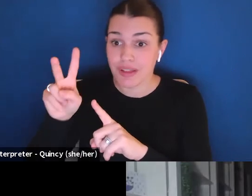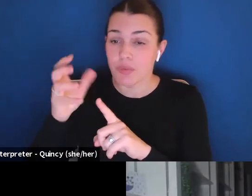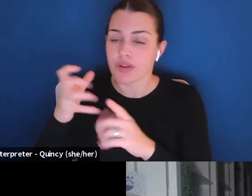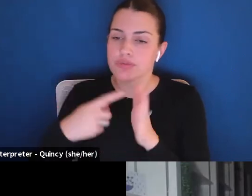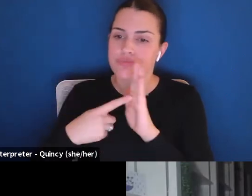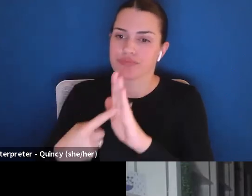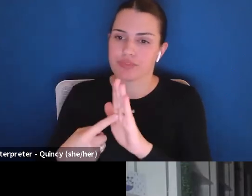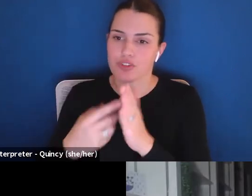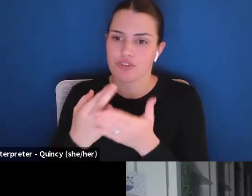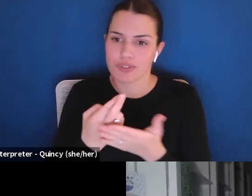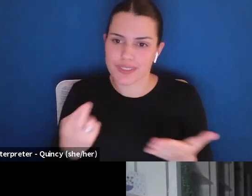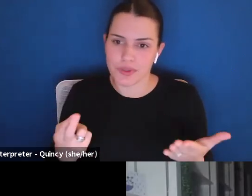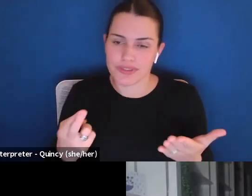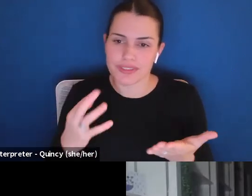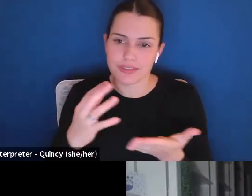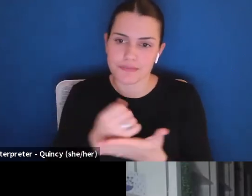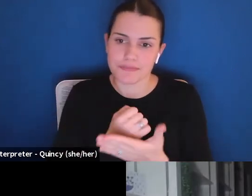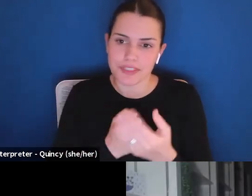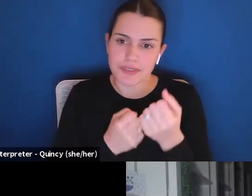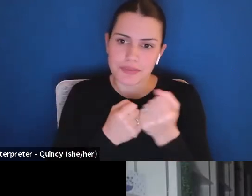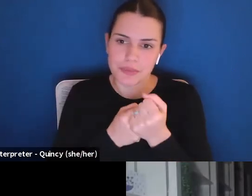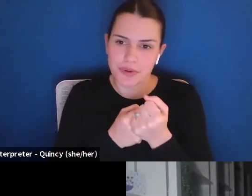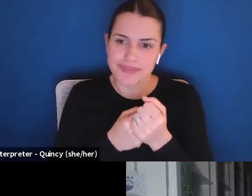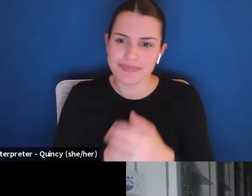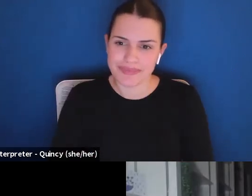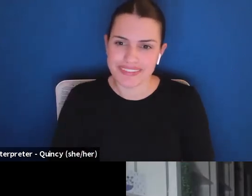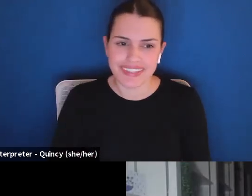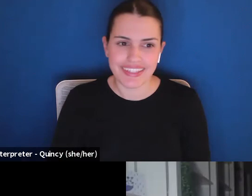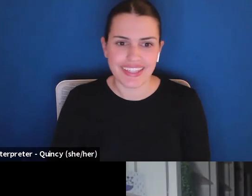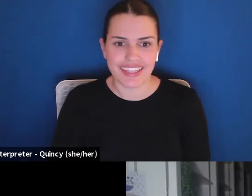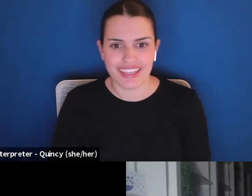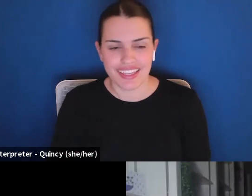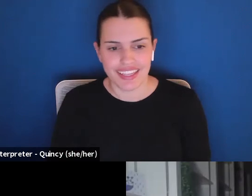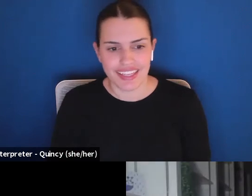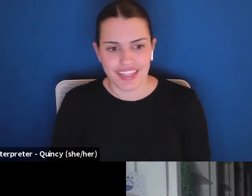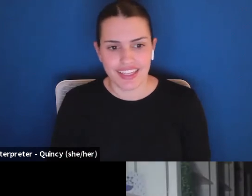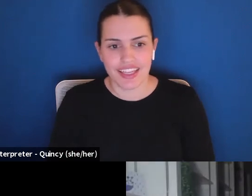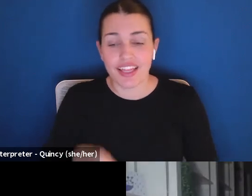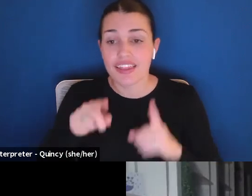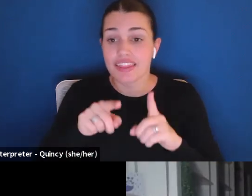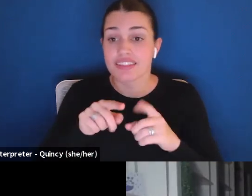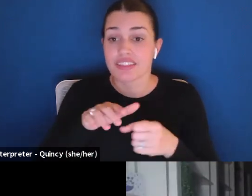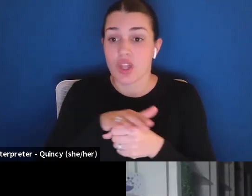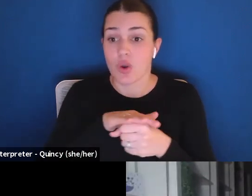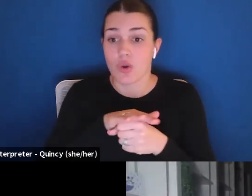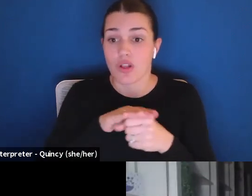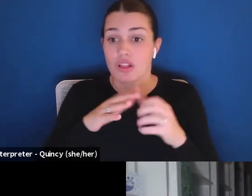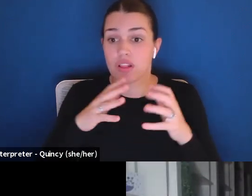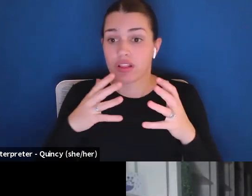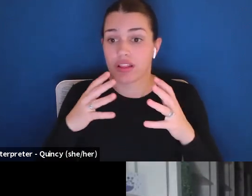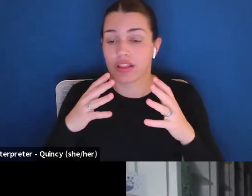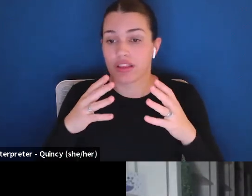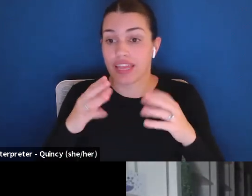with some resources to get some support. And then this is also a giant, if you are located